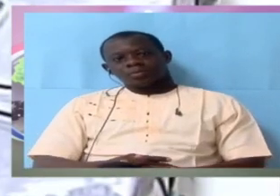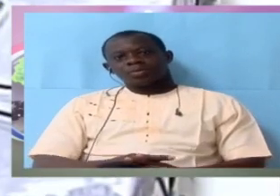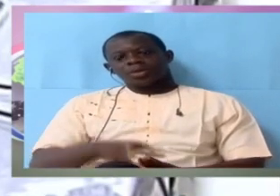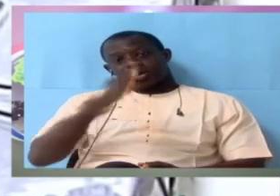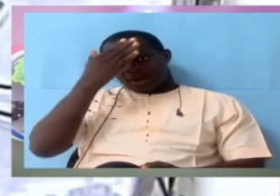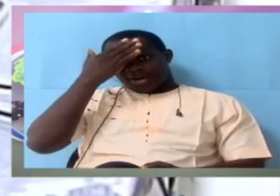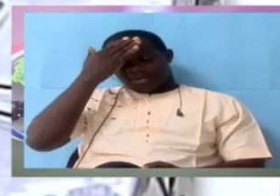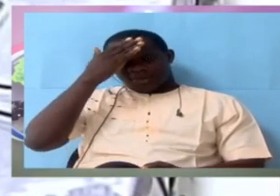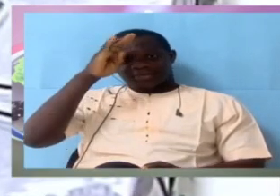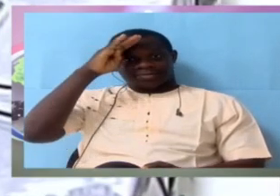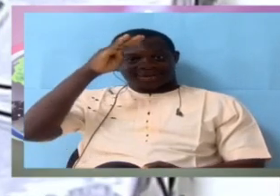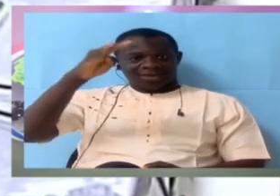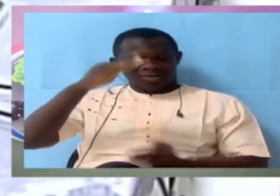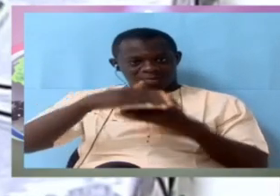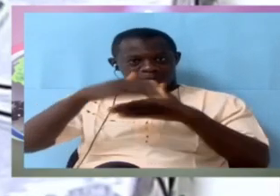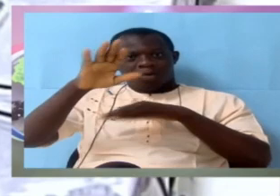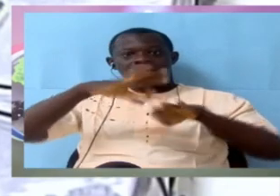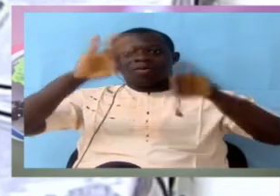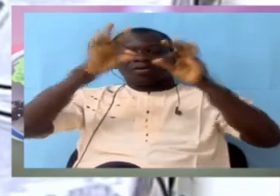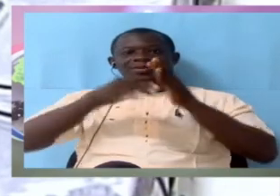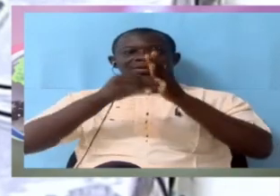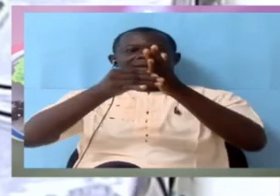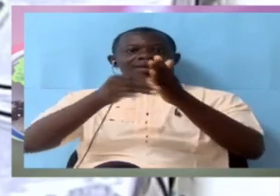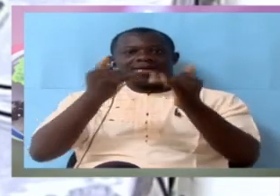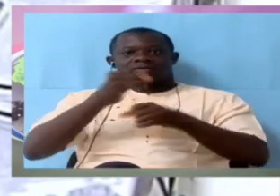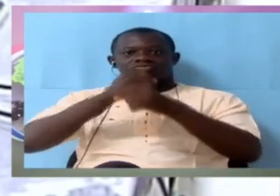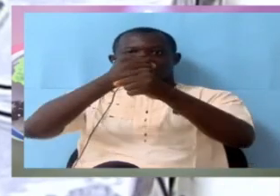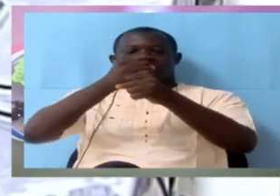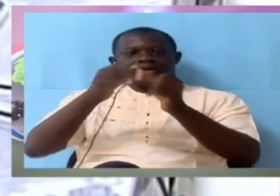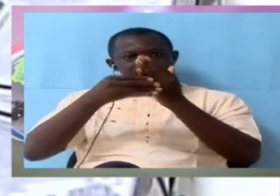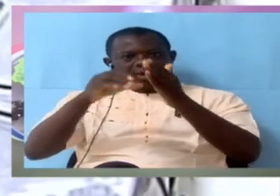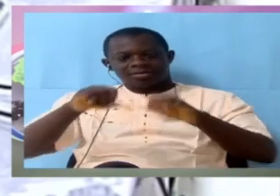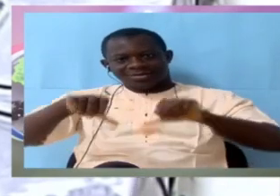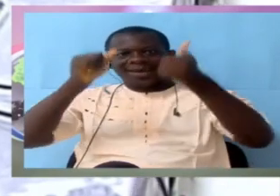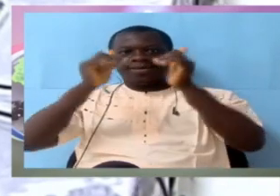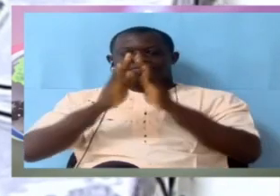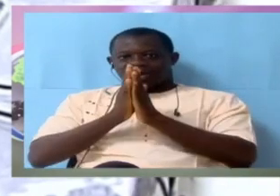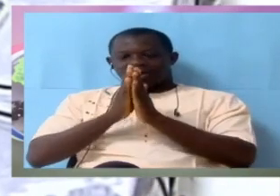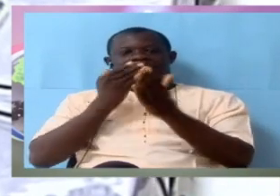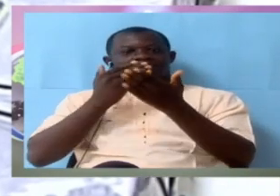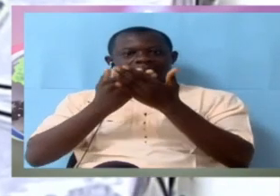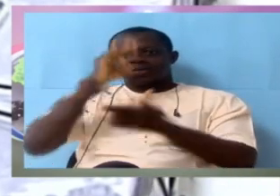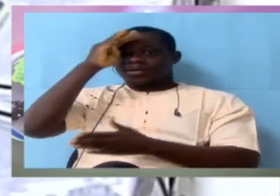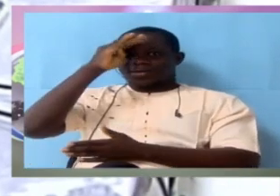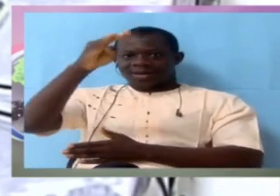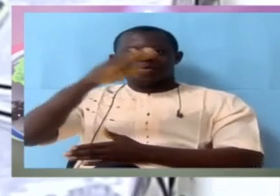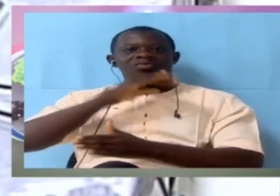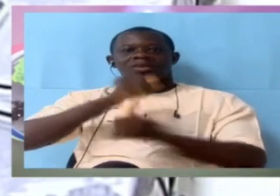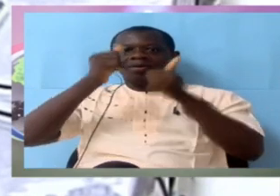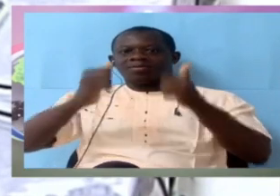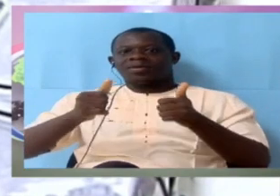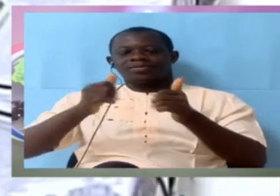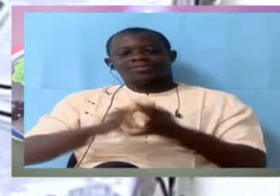Amen. Shukran, Imam Jallo. Bishop, you have the floor, please. Thank you, Chairman.